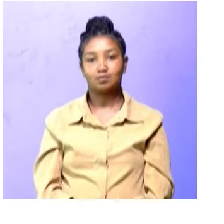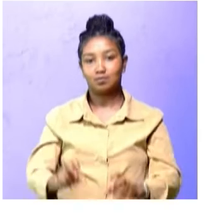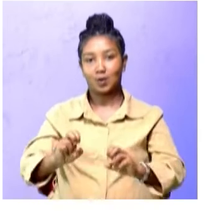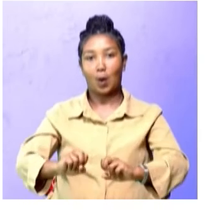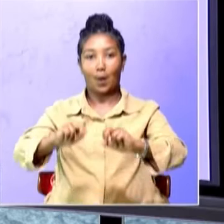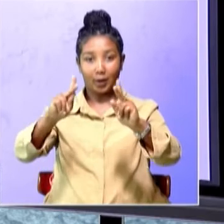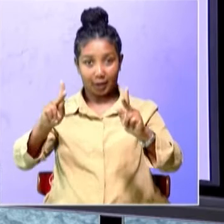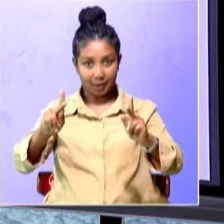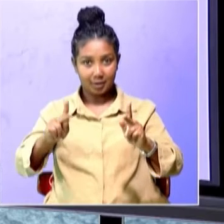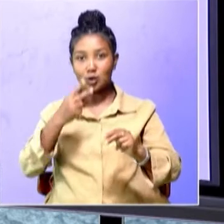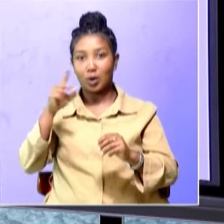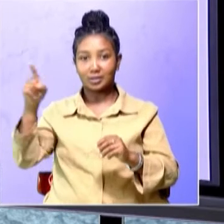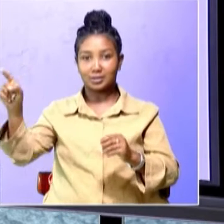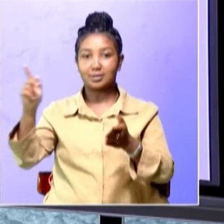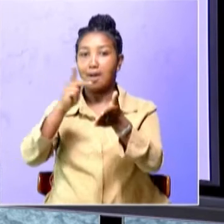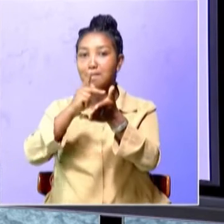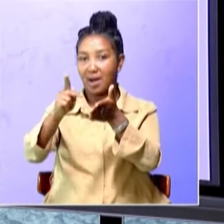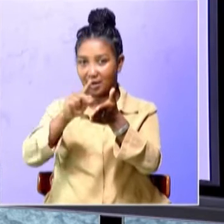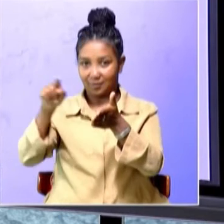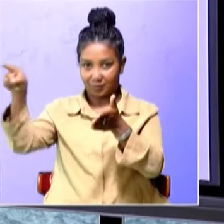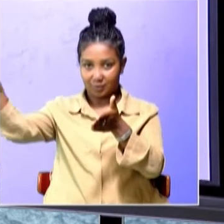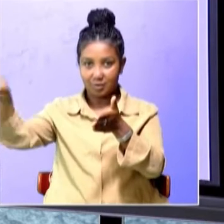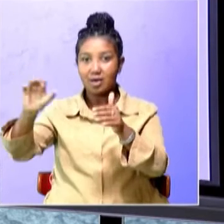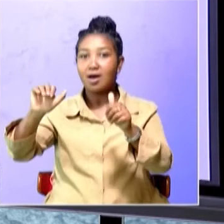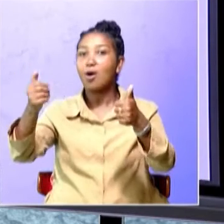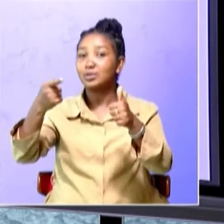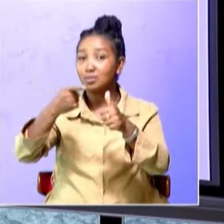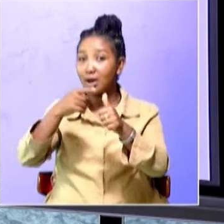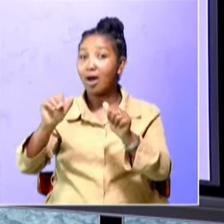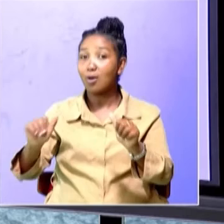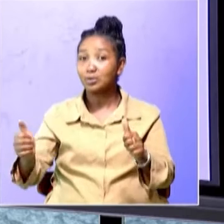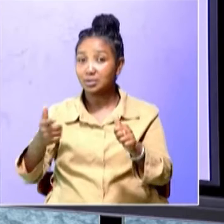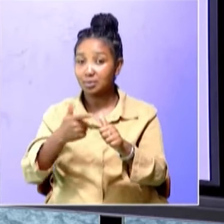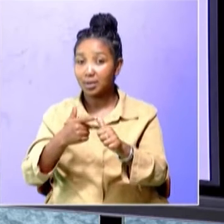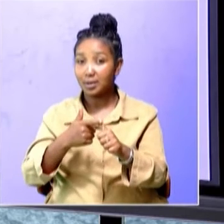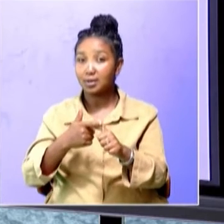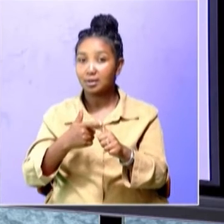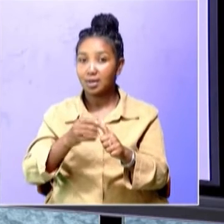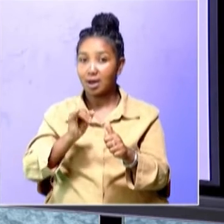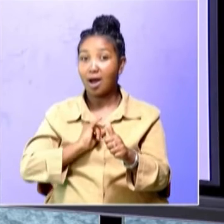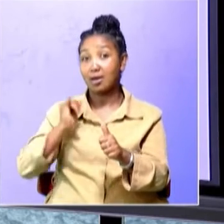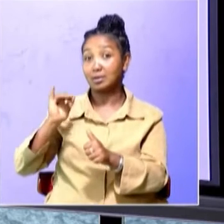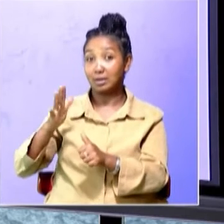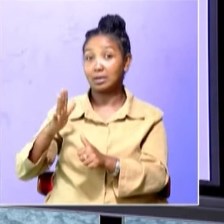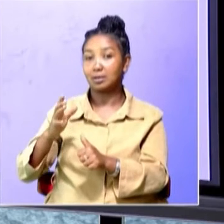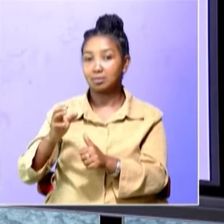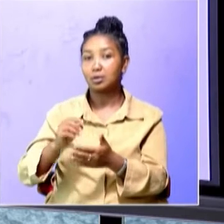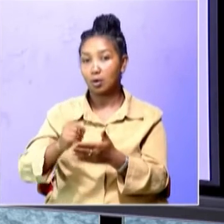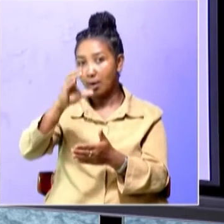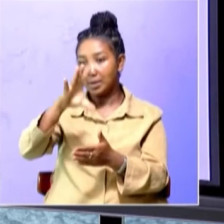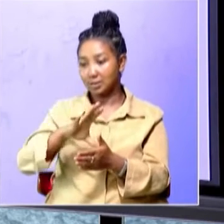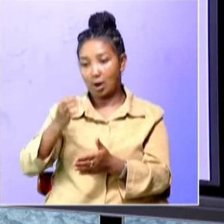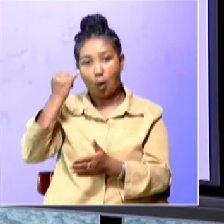Okay. Look at this paragraph. How does it start? It starts by saying what? I think, because that is